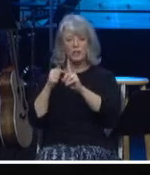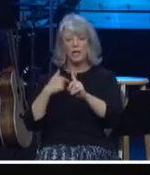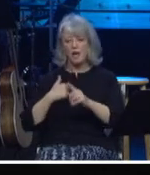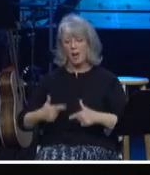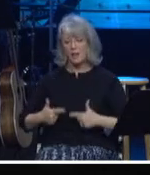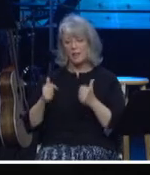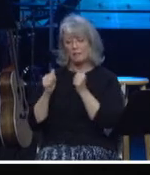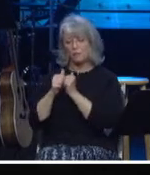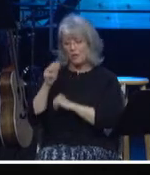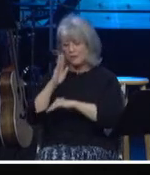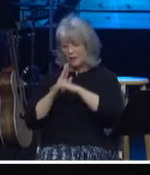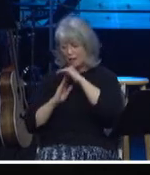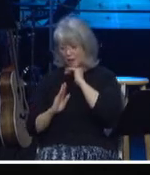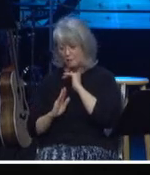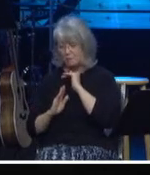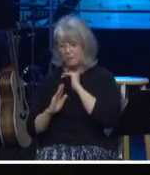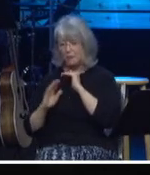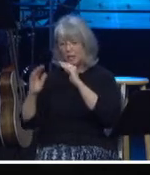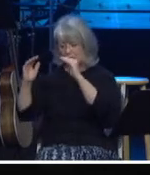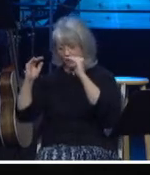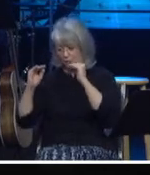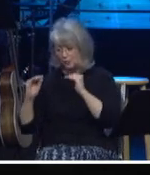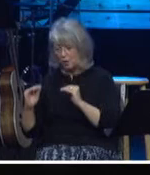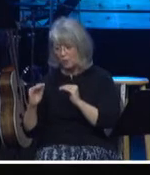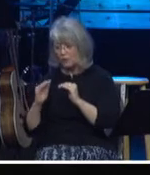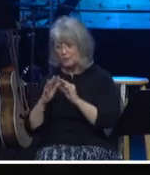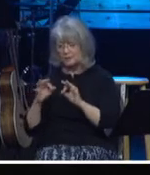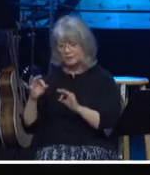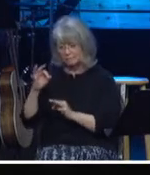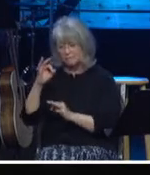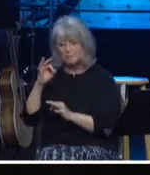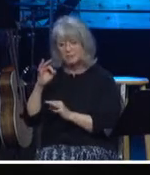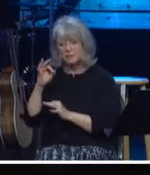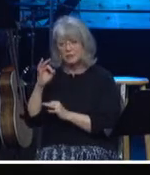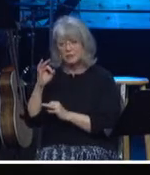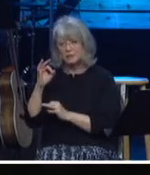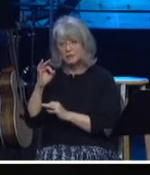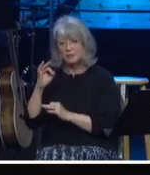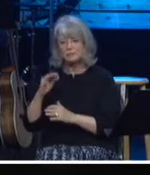contrite and lowly of spirit.